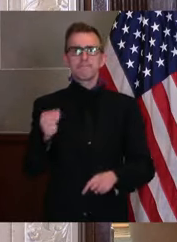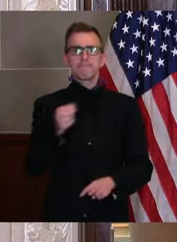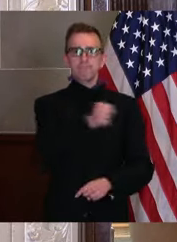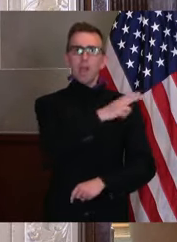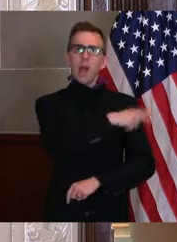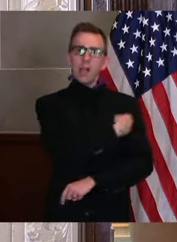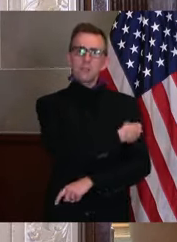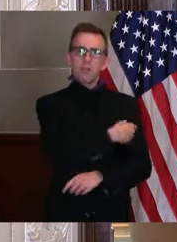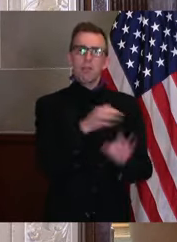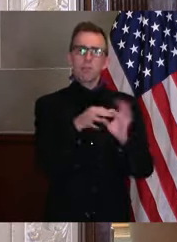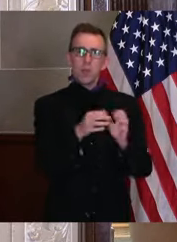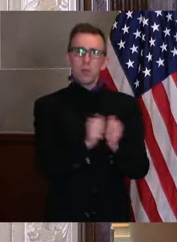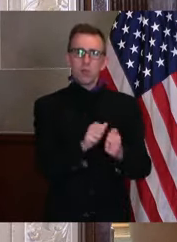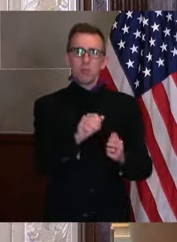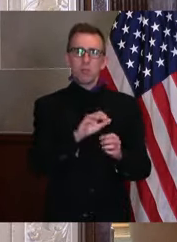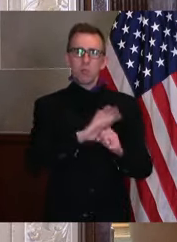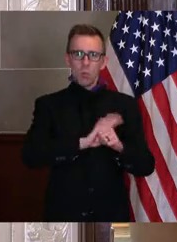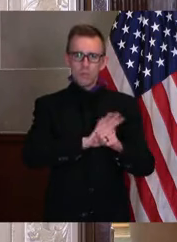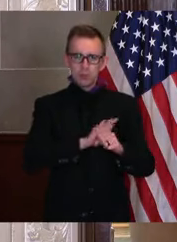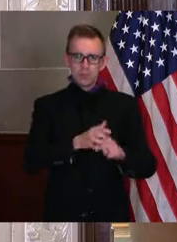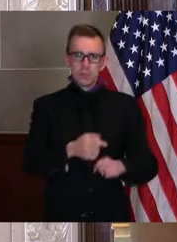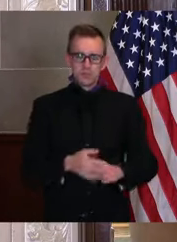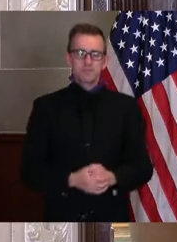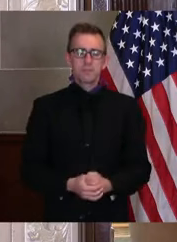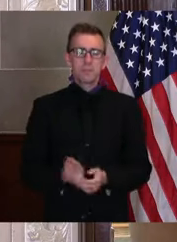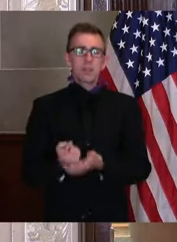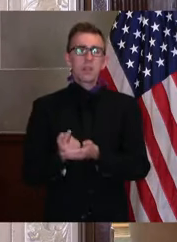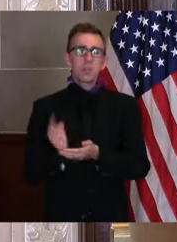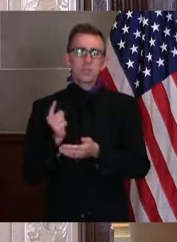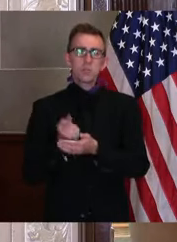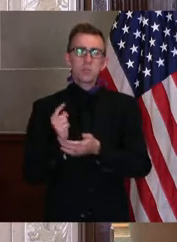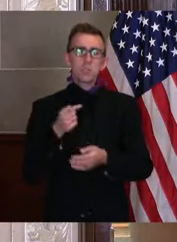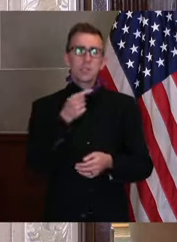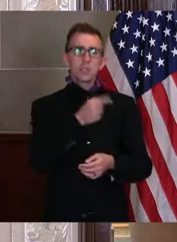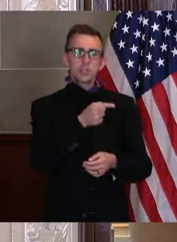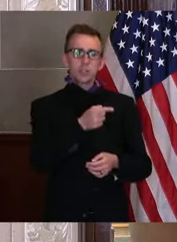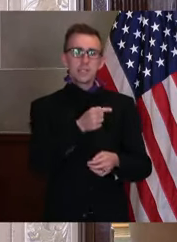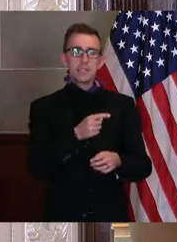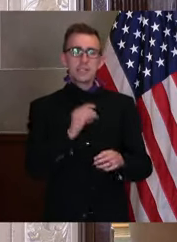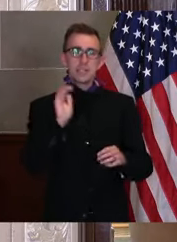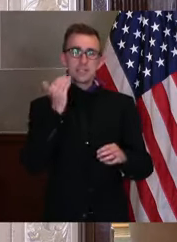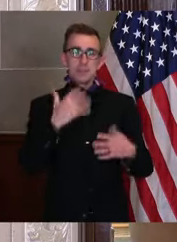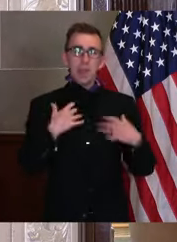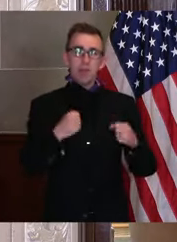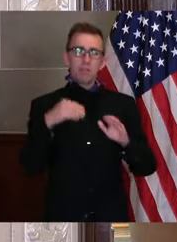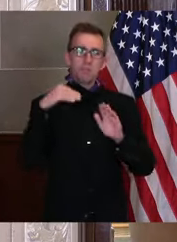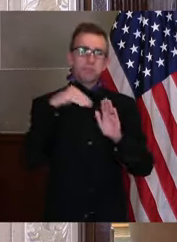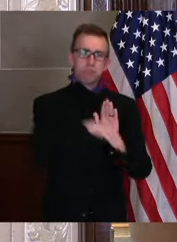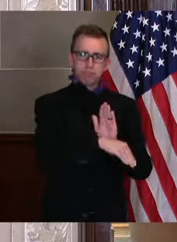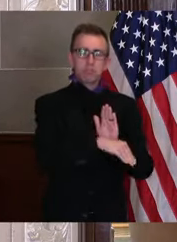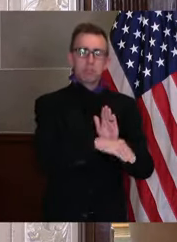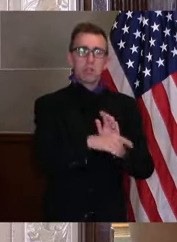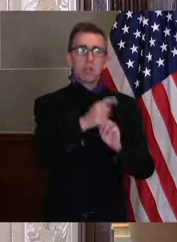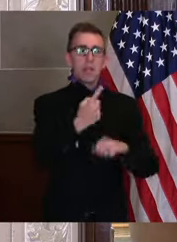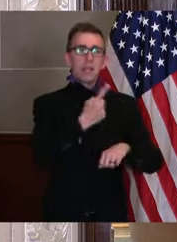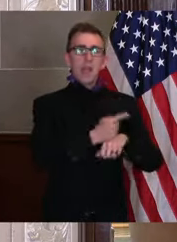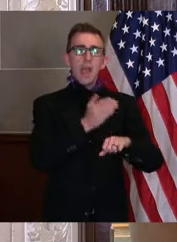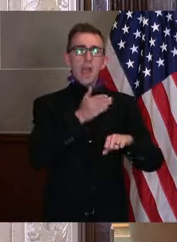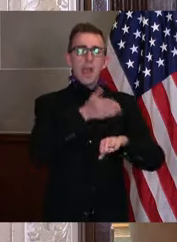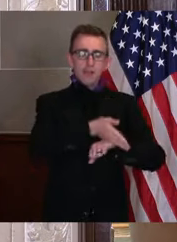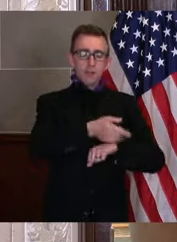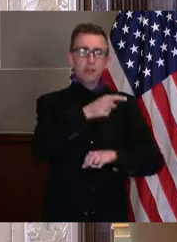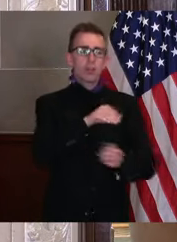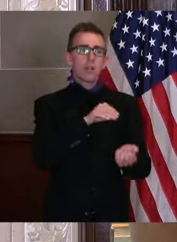hospitalized for COVID-19. Last week, she was beginning to take a turn for the worst. The next day,